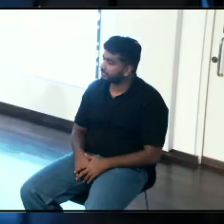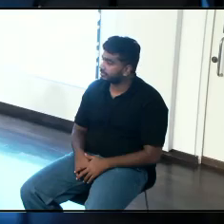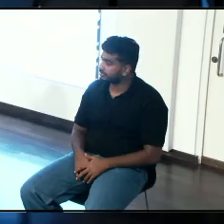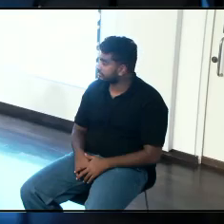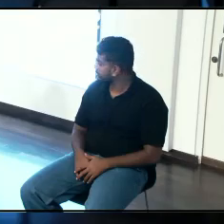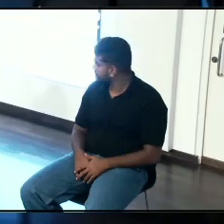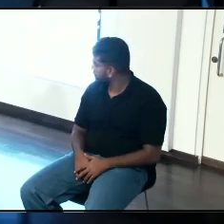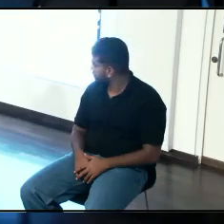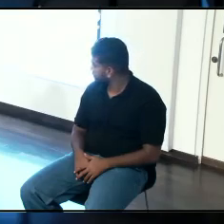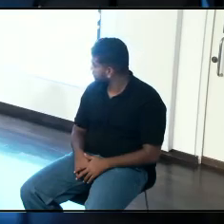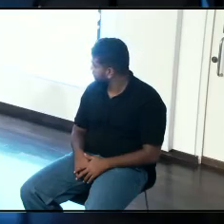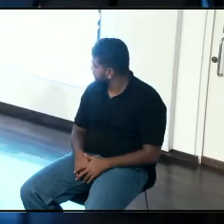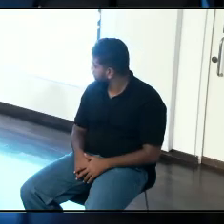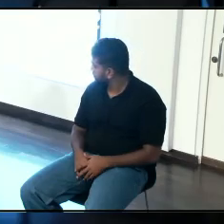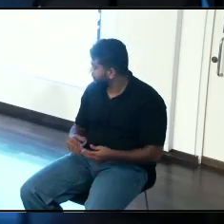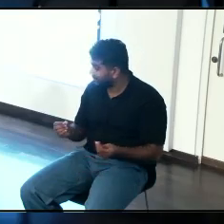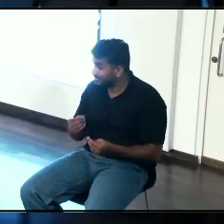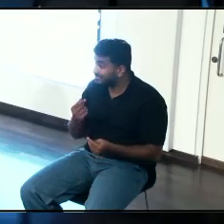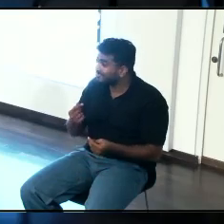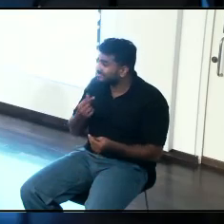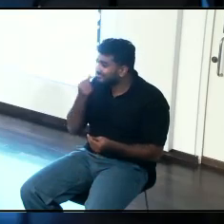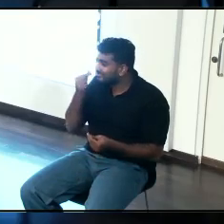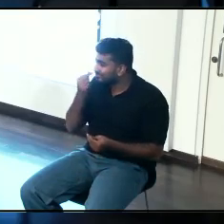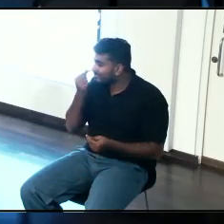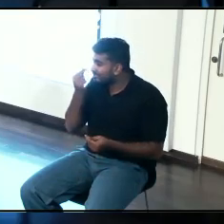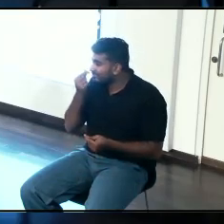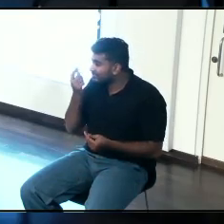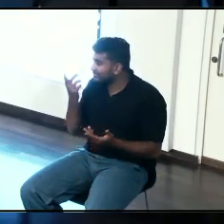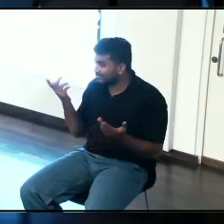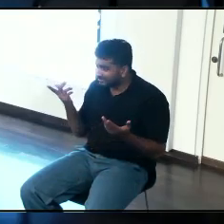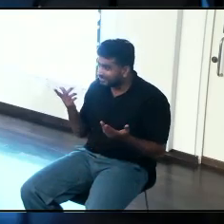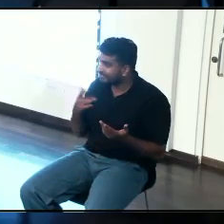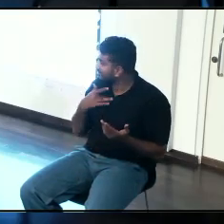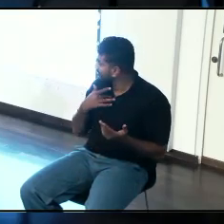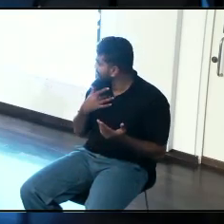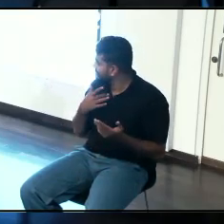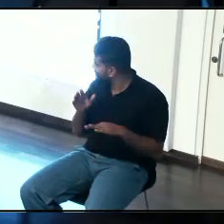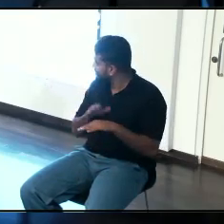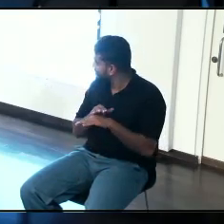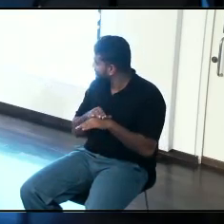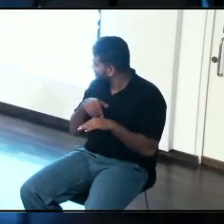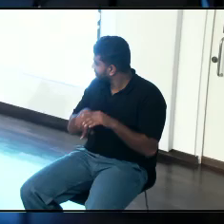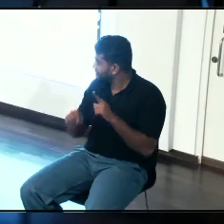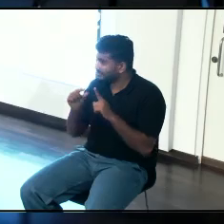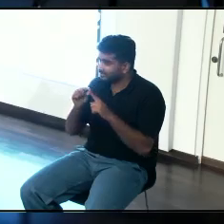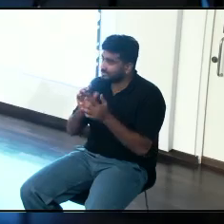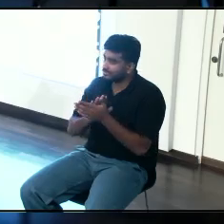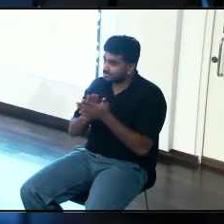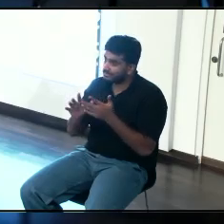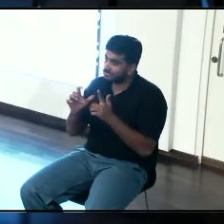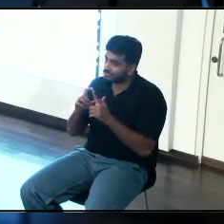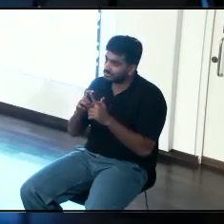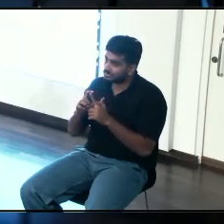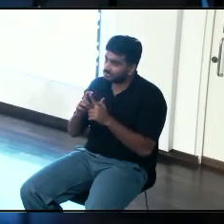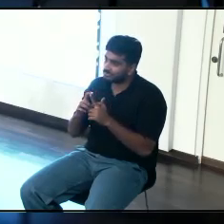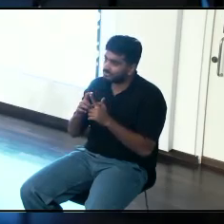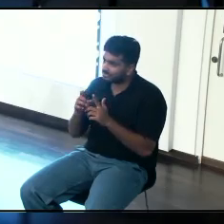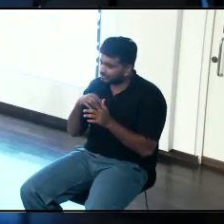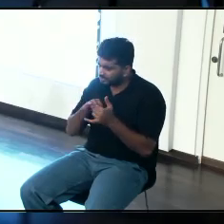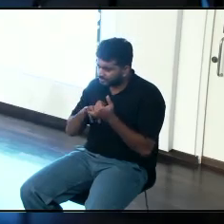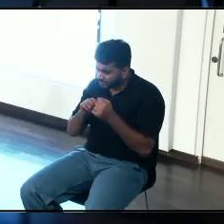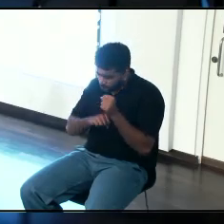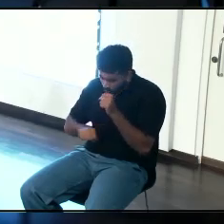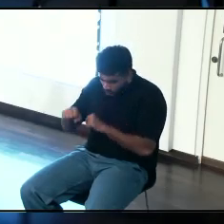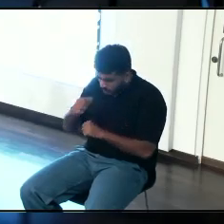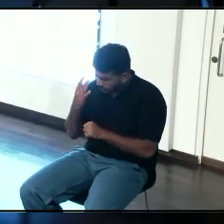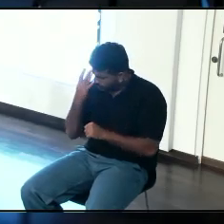So yeah. Yeah, but it is. So I'm curious. I encourage you to pursue a PhD in the science of why we as humans